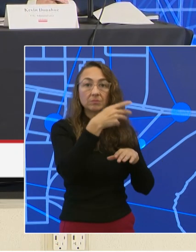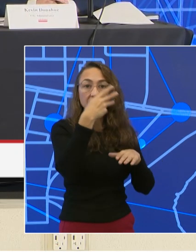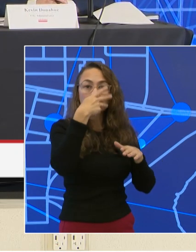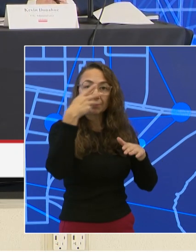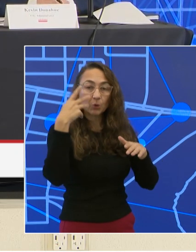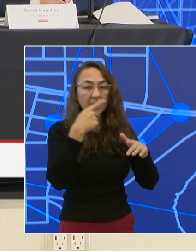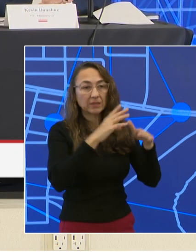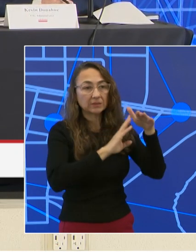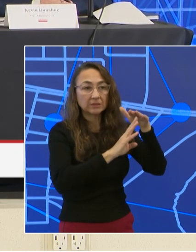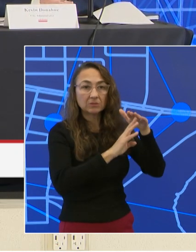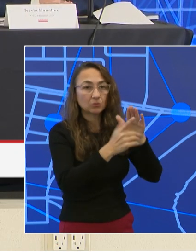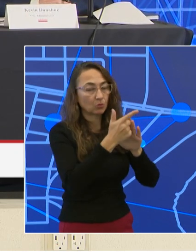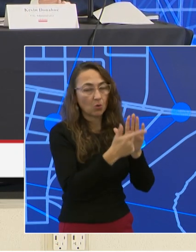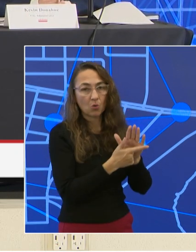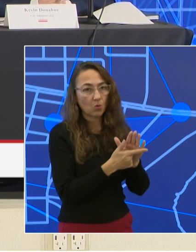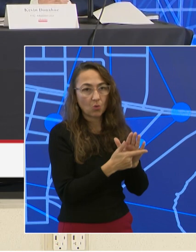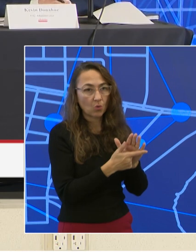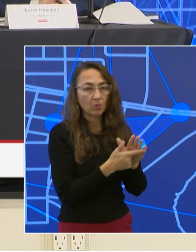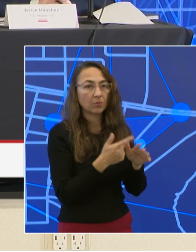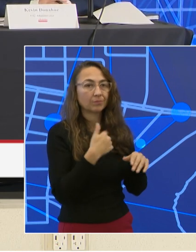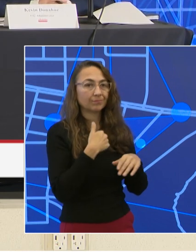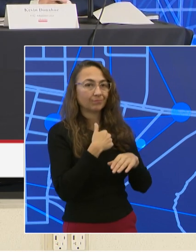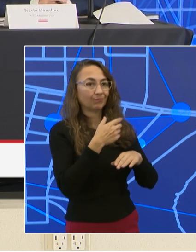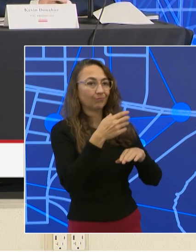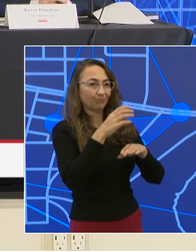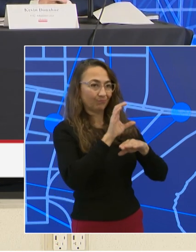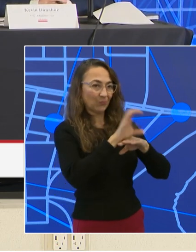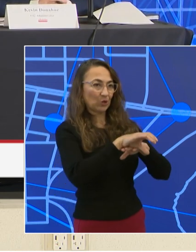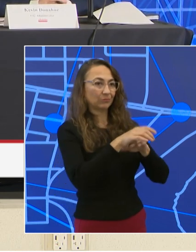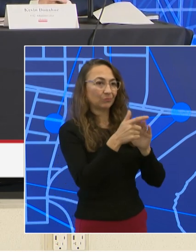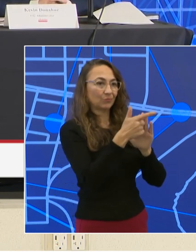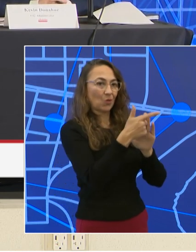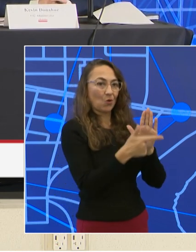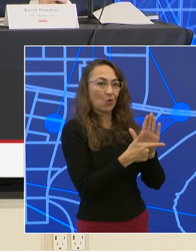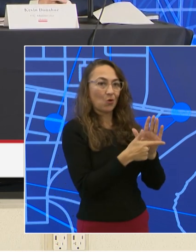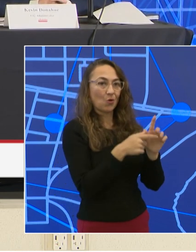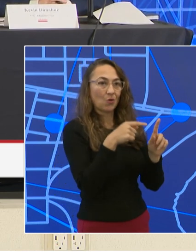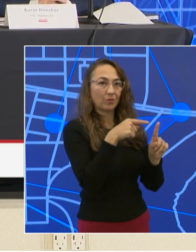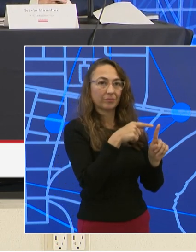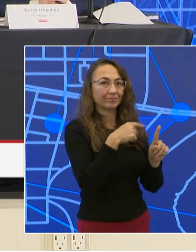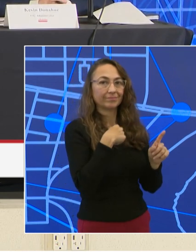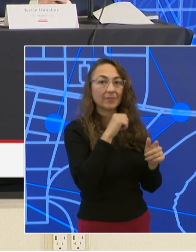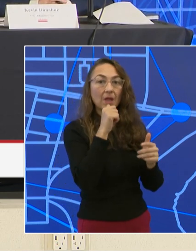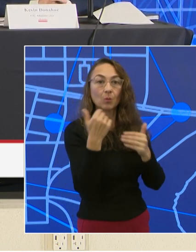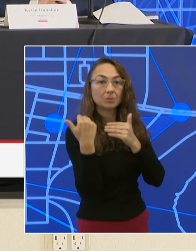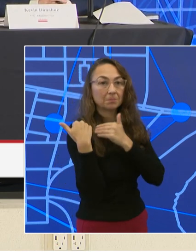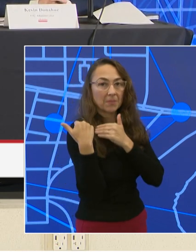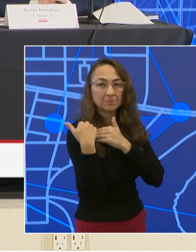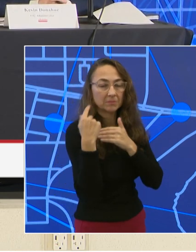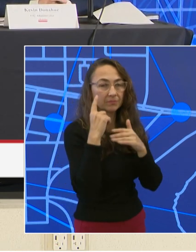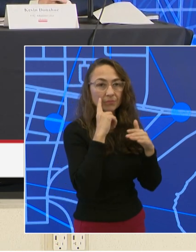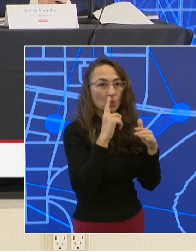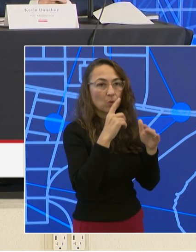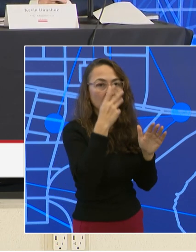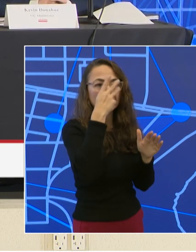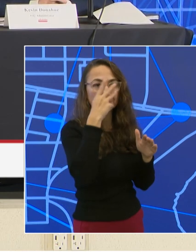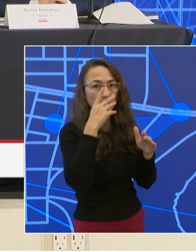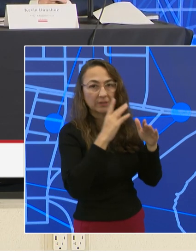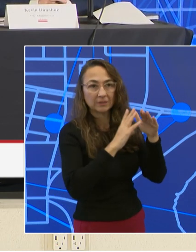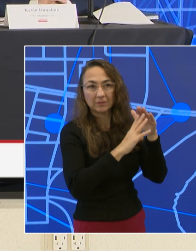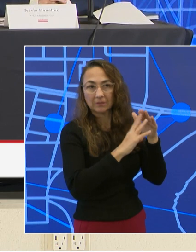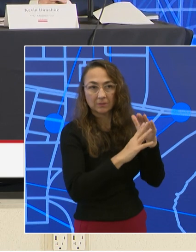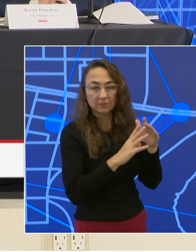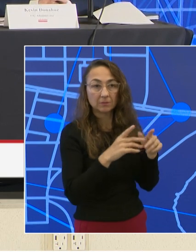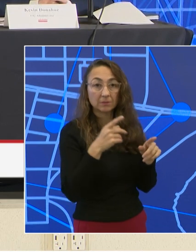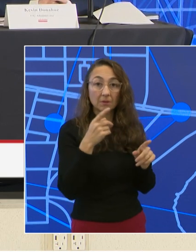been responsible for enforcing immigration laws, and that remains the case. Would you consider it officially,